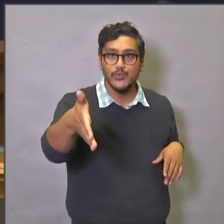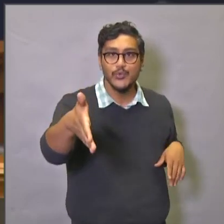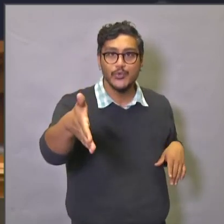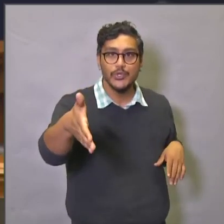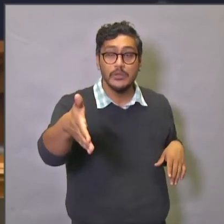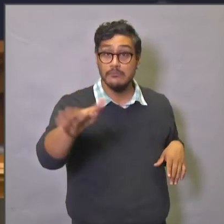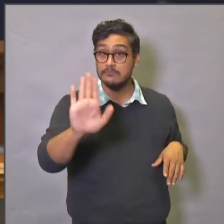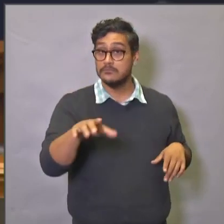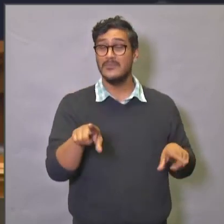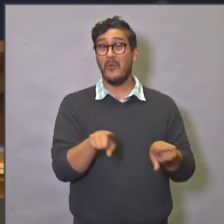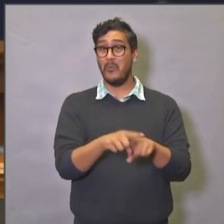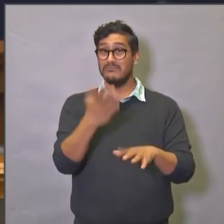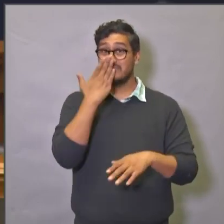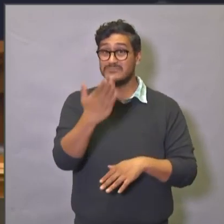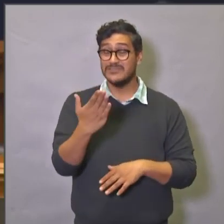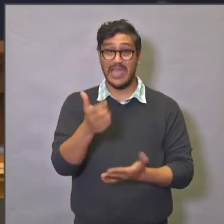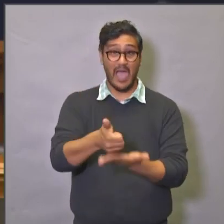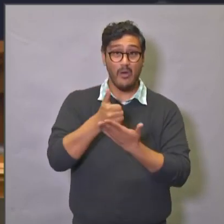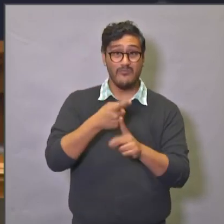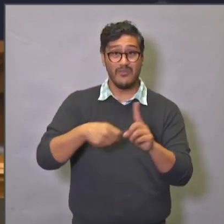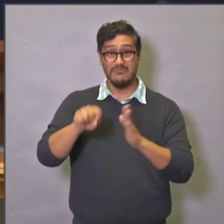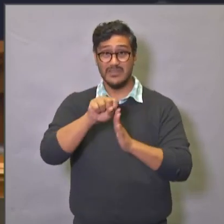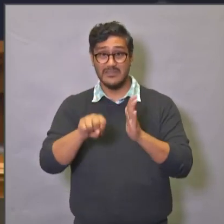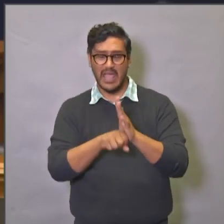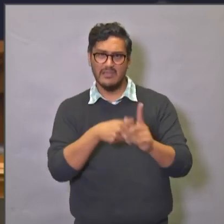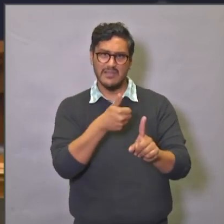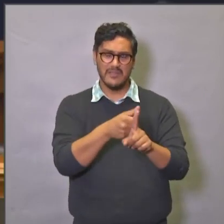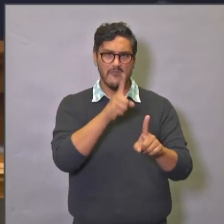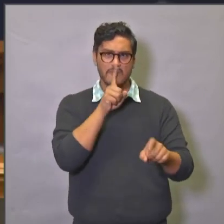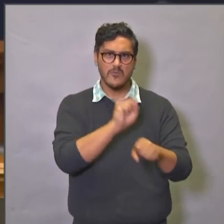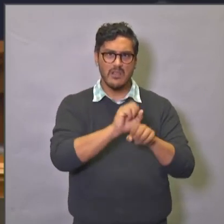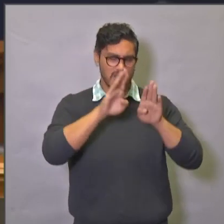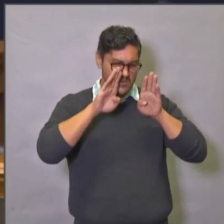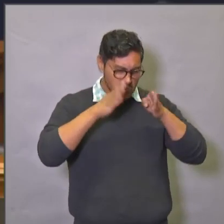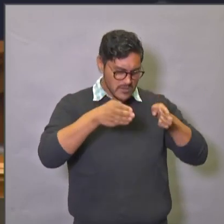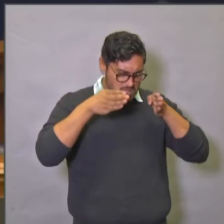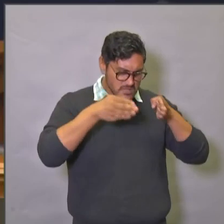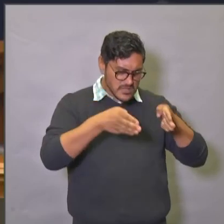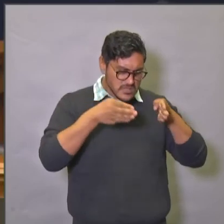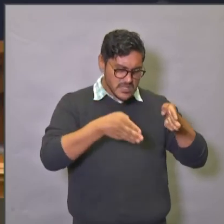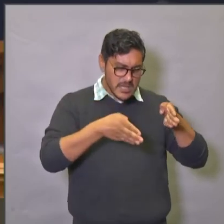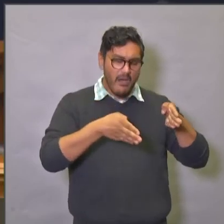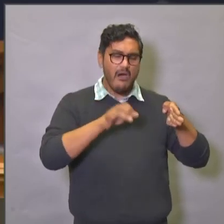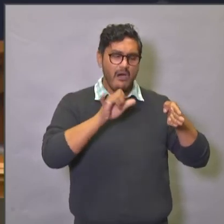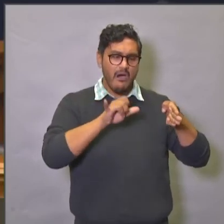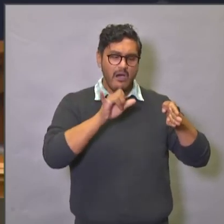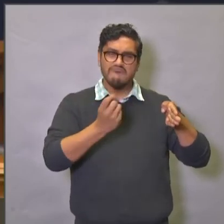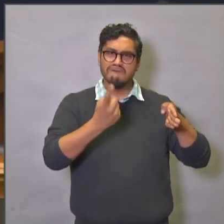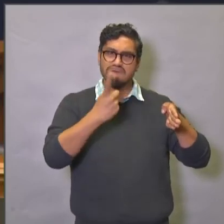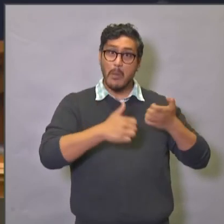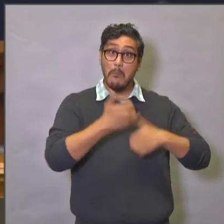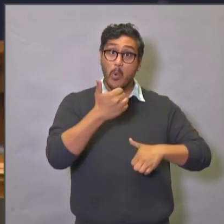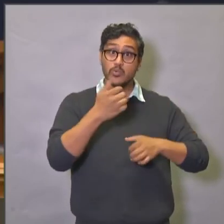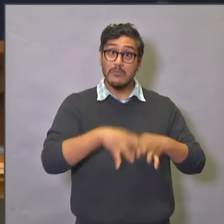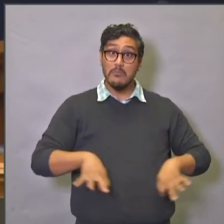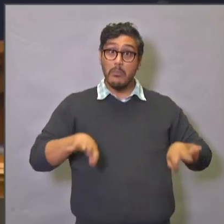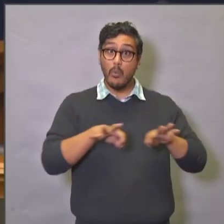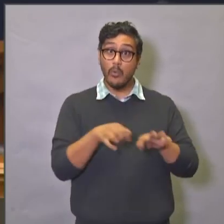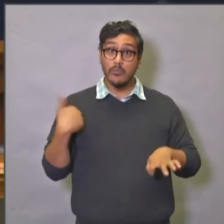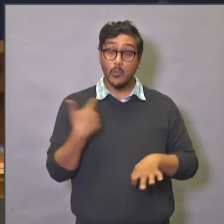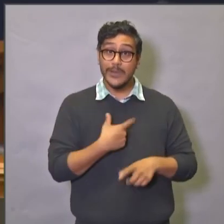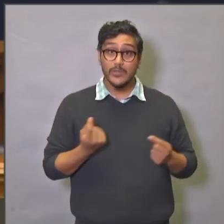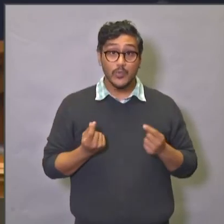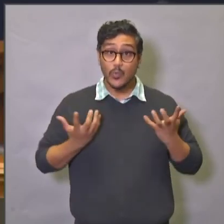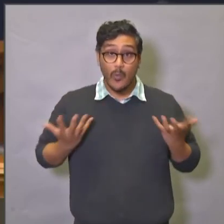help we're getting from the state and really taking a hard look at, you know, noting that the most important step for all of us to take